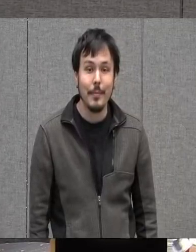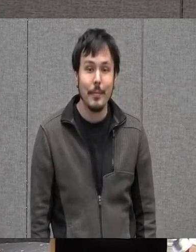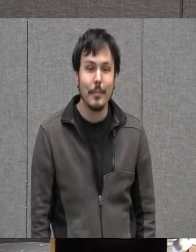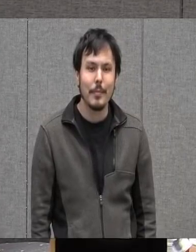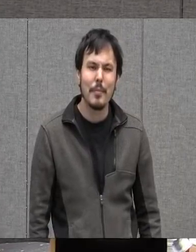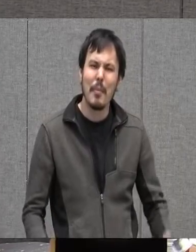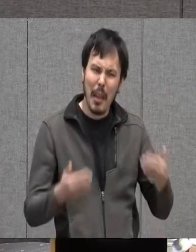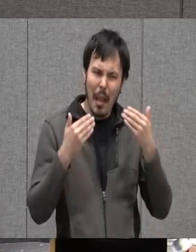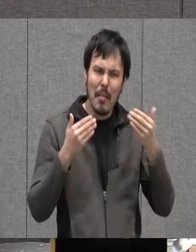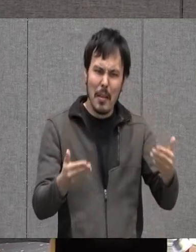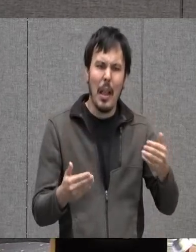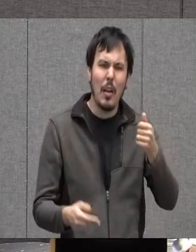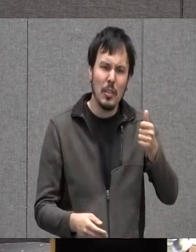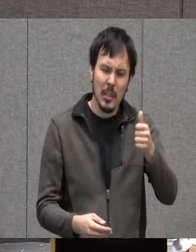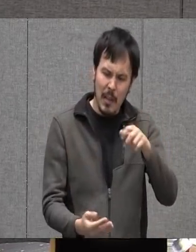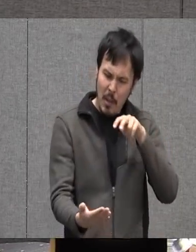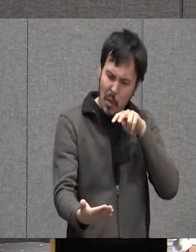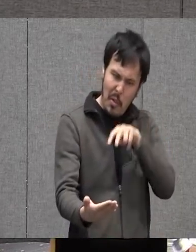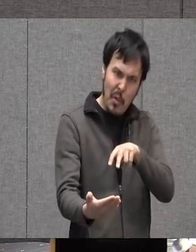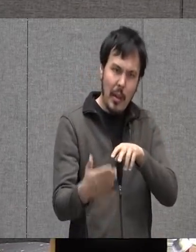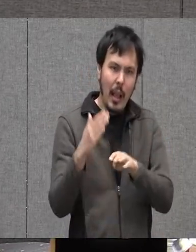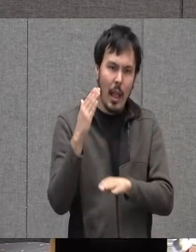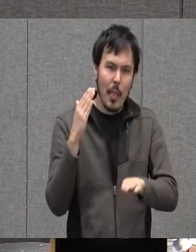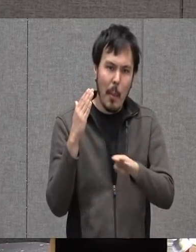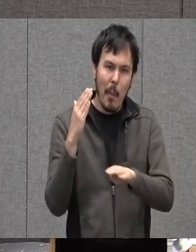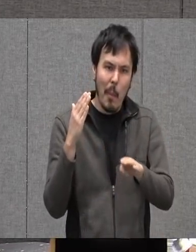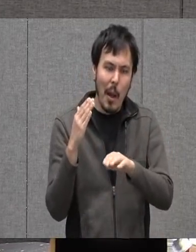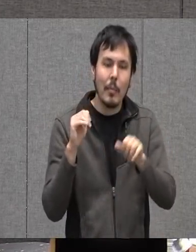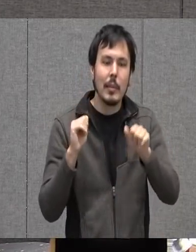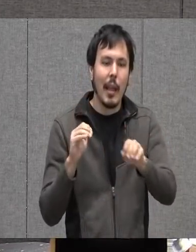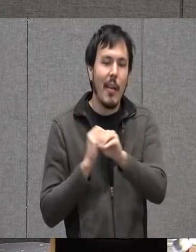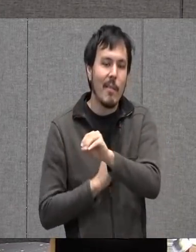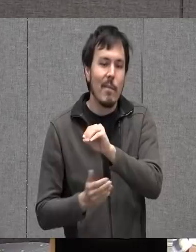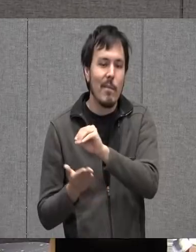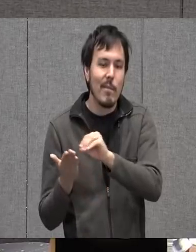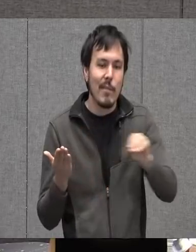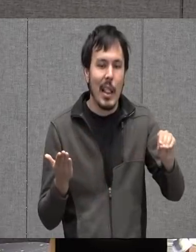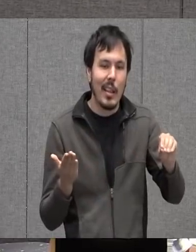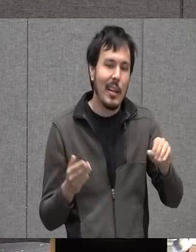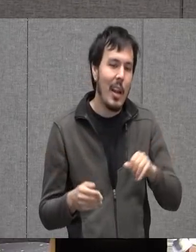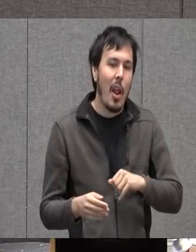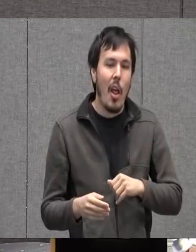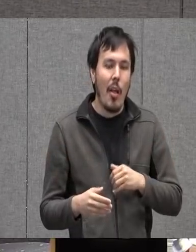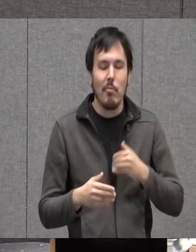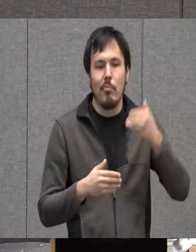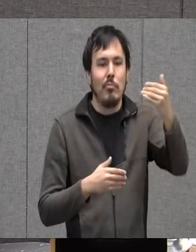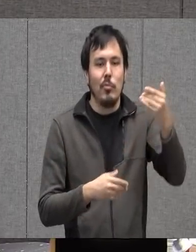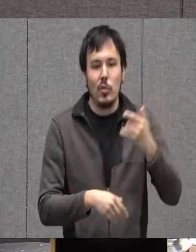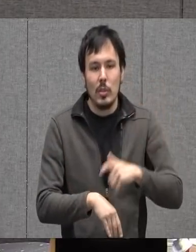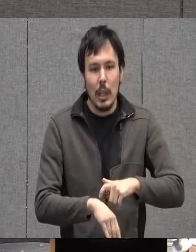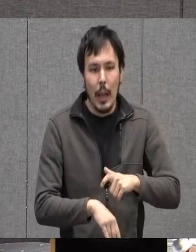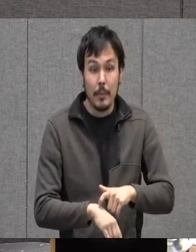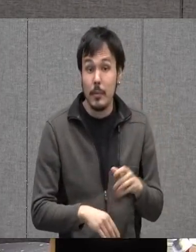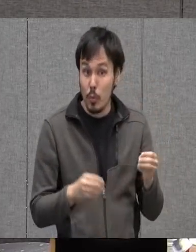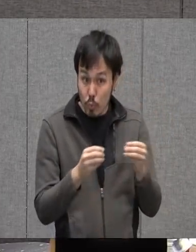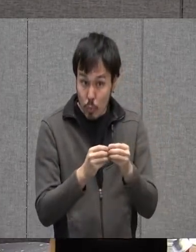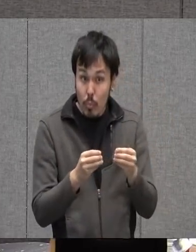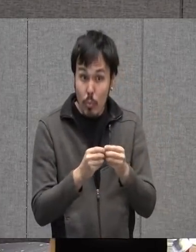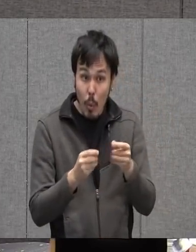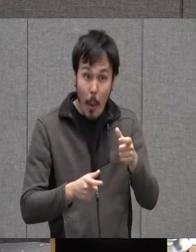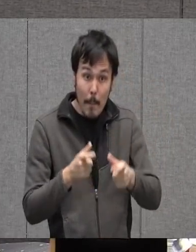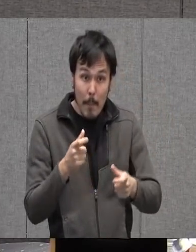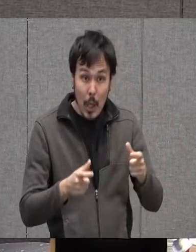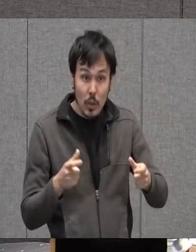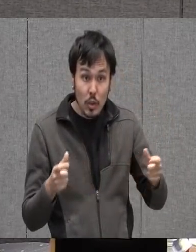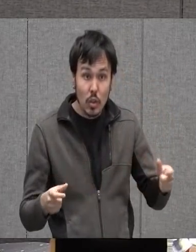I'll let you just look at that one right there, and we can work on that at another time. But there are some puzzles, more puzzles, that you could